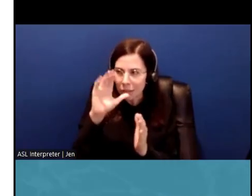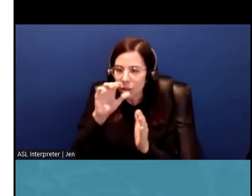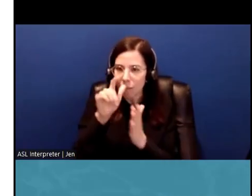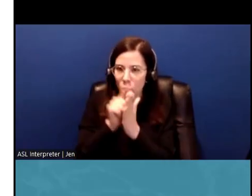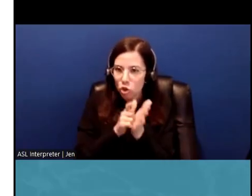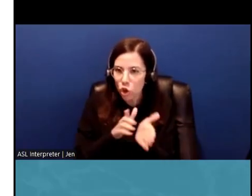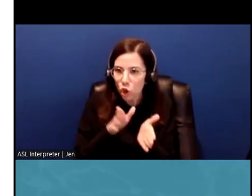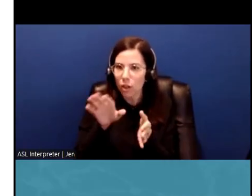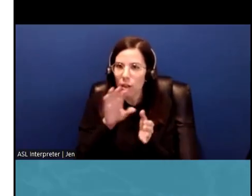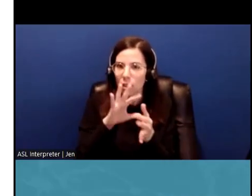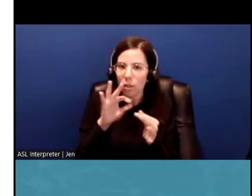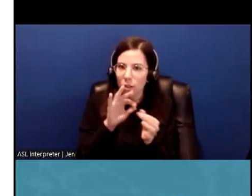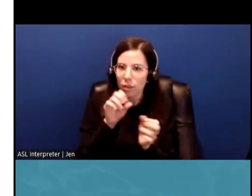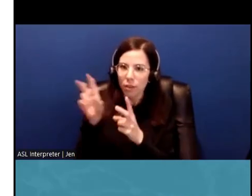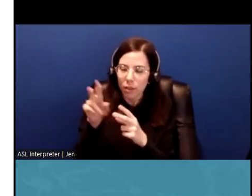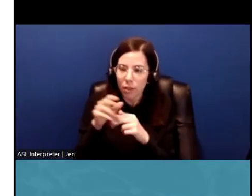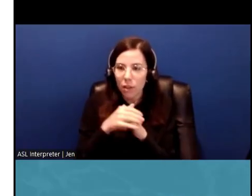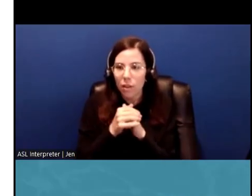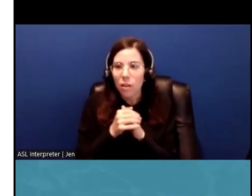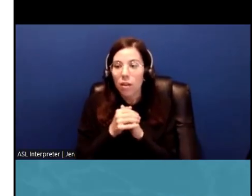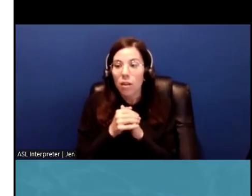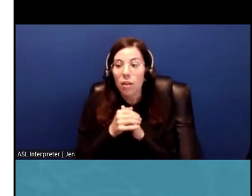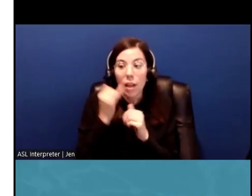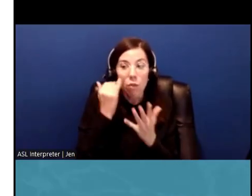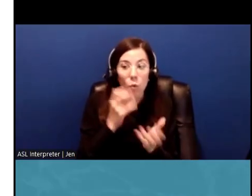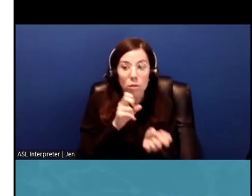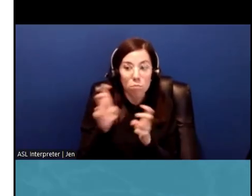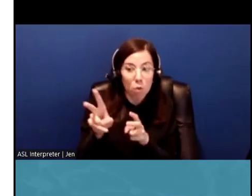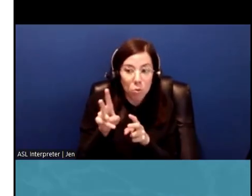posting something. And in order to do that, you do need to